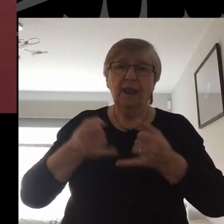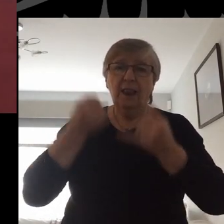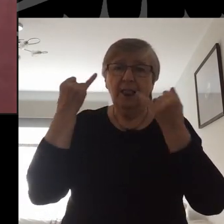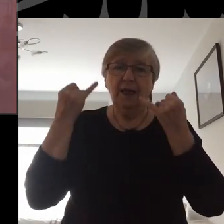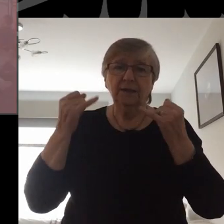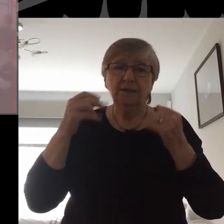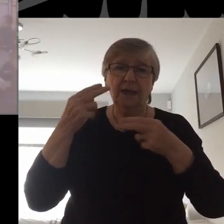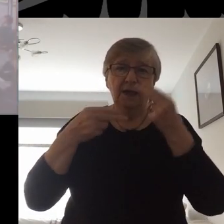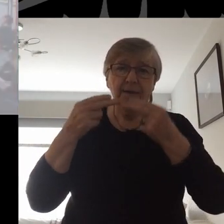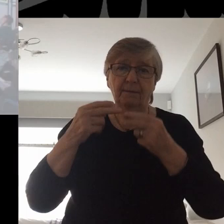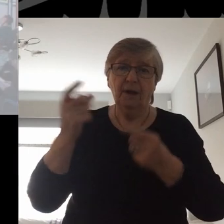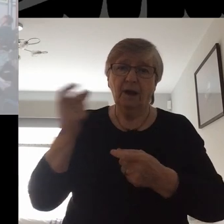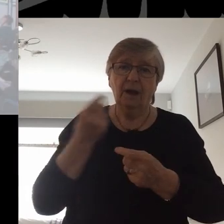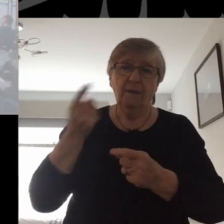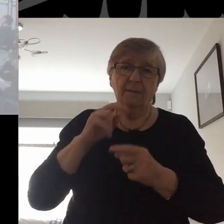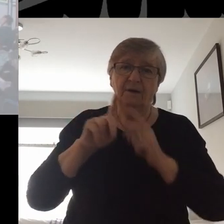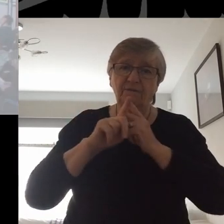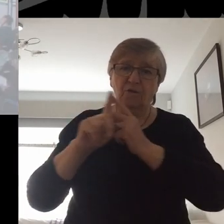and follow me?"